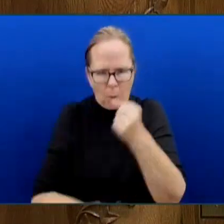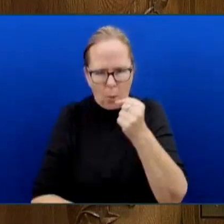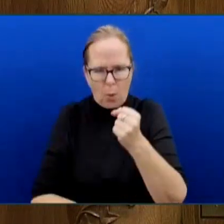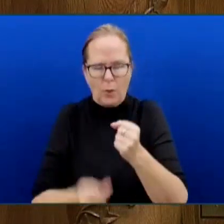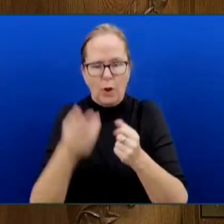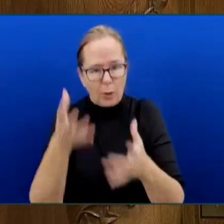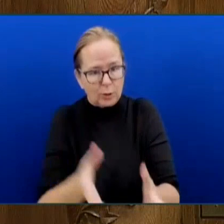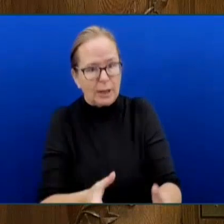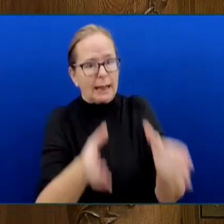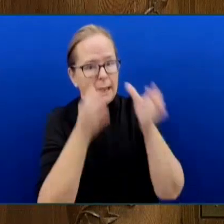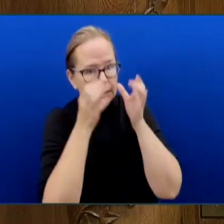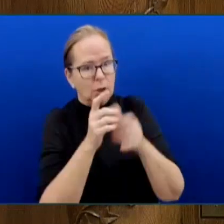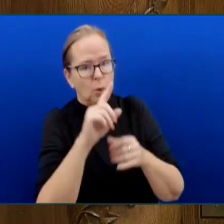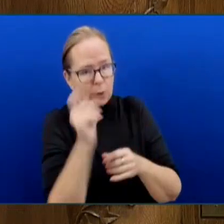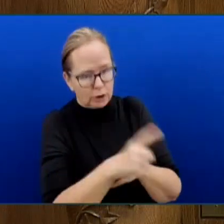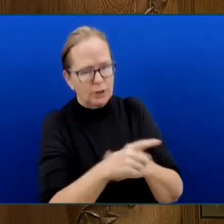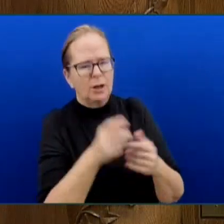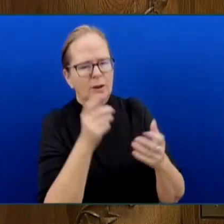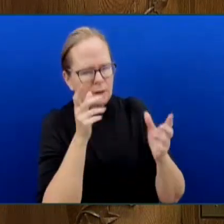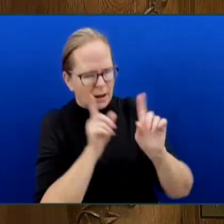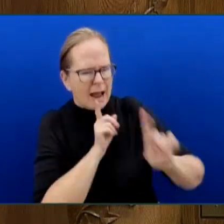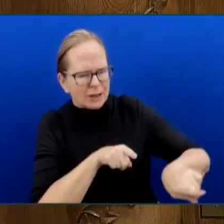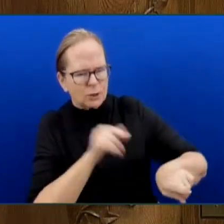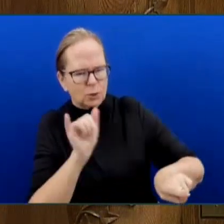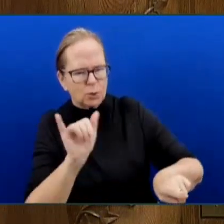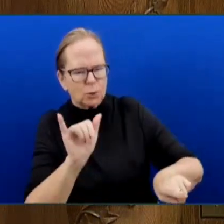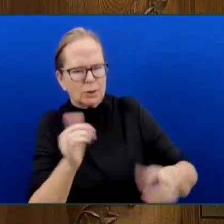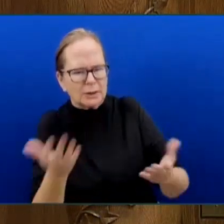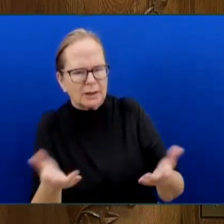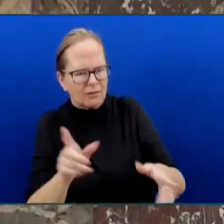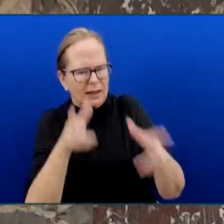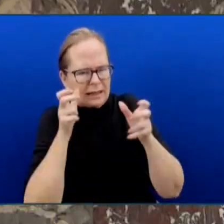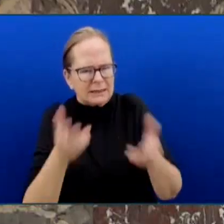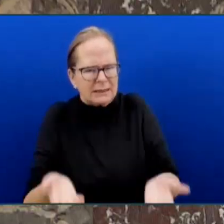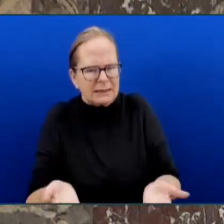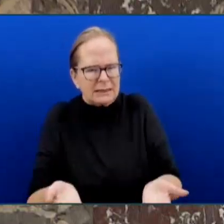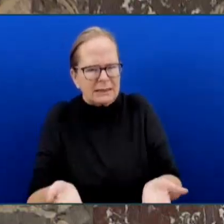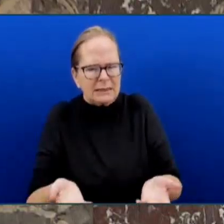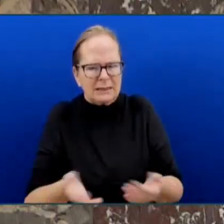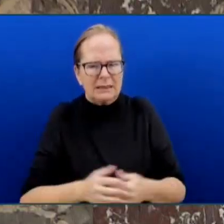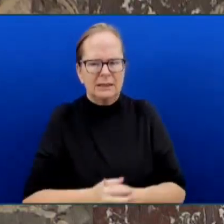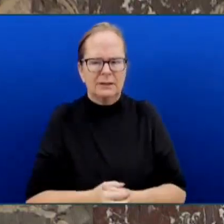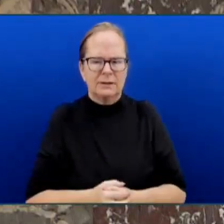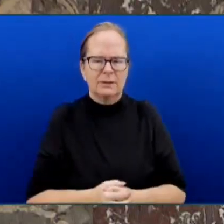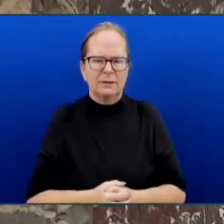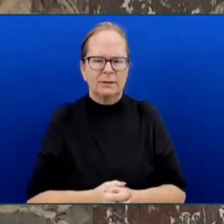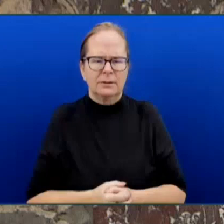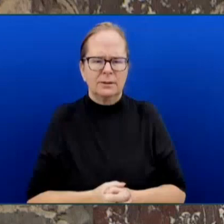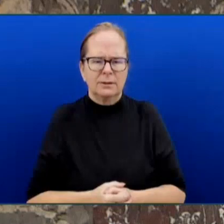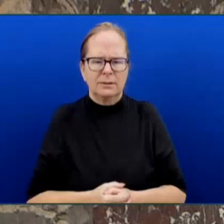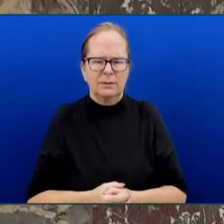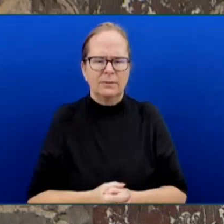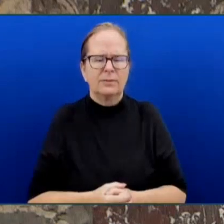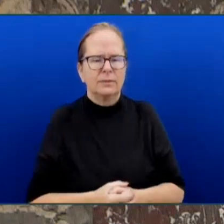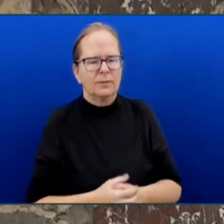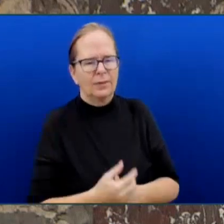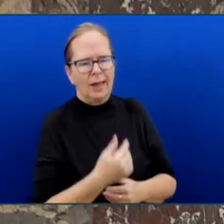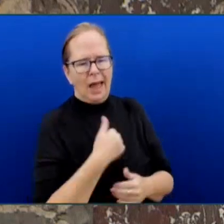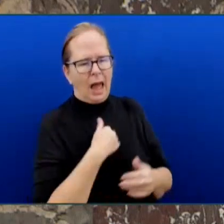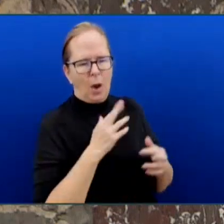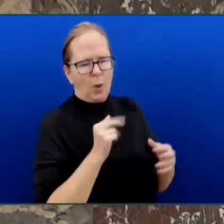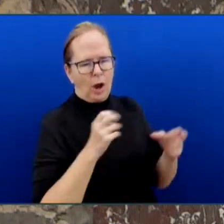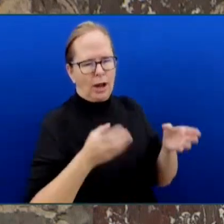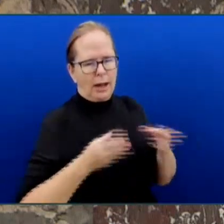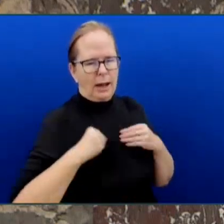please. Okay? Honourable Speaker, I saw them Thank take you. credit for Brock Commons at UBC. They funded less than 4% of that project, that